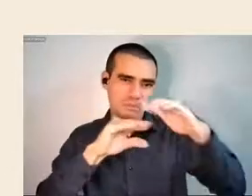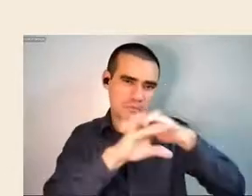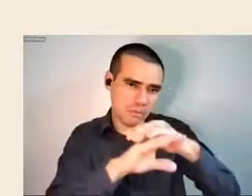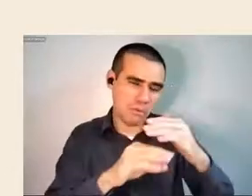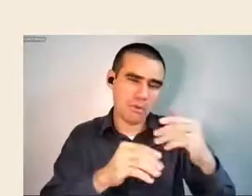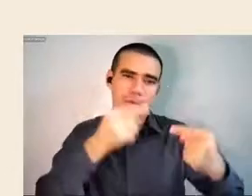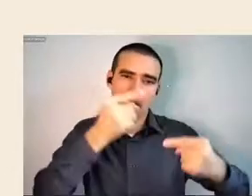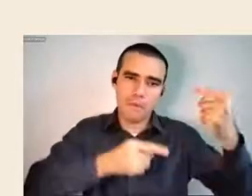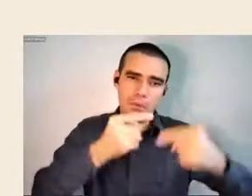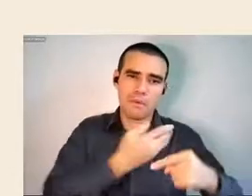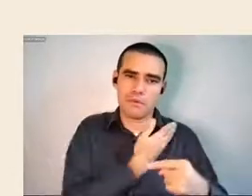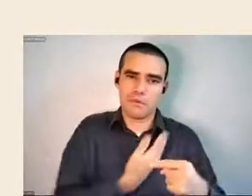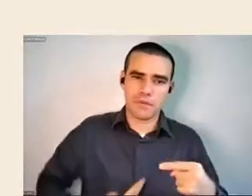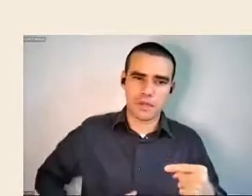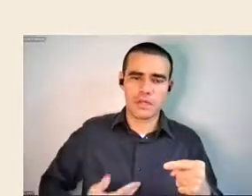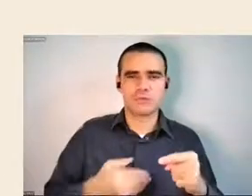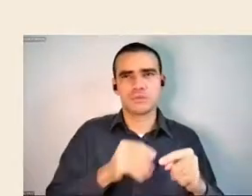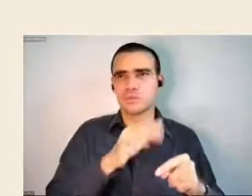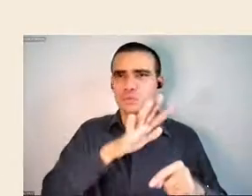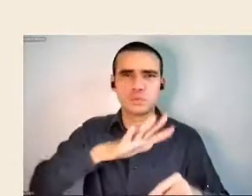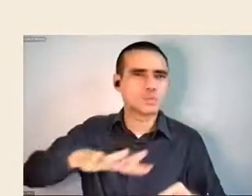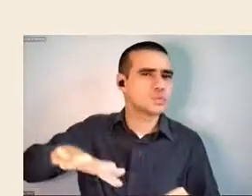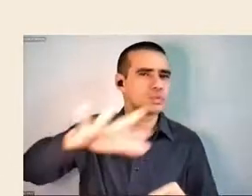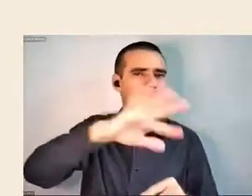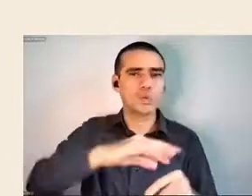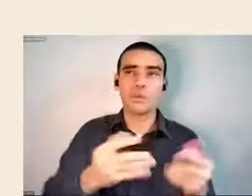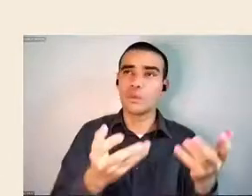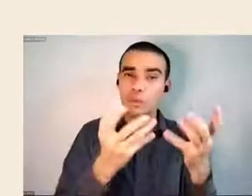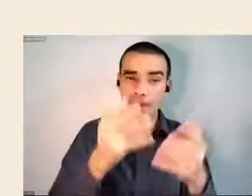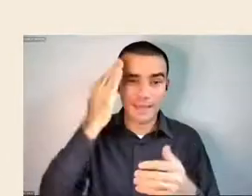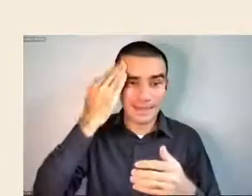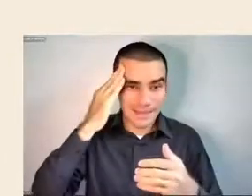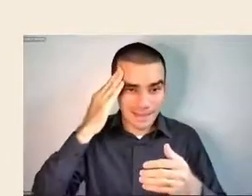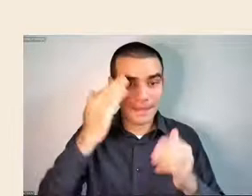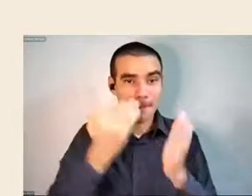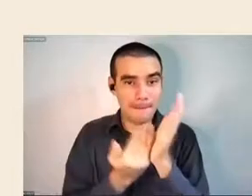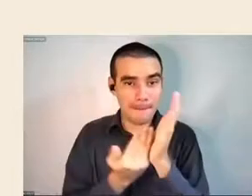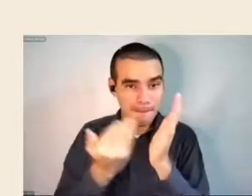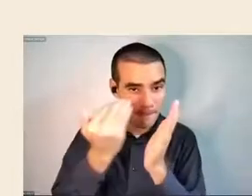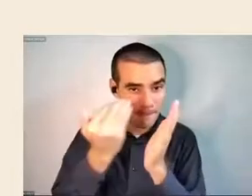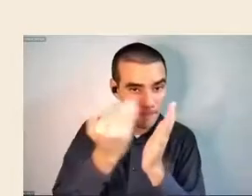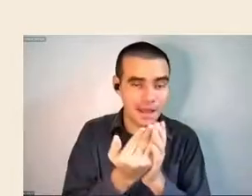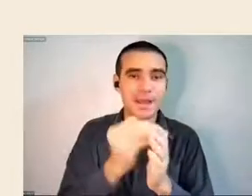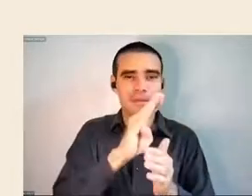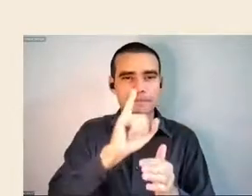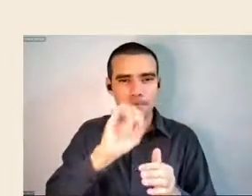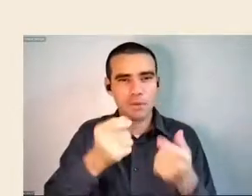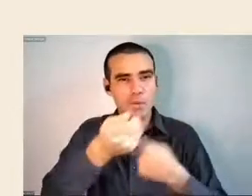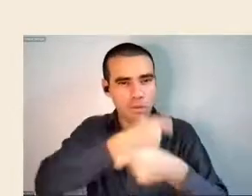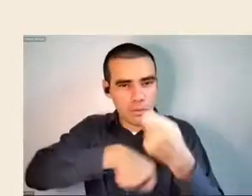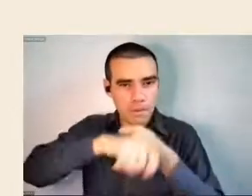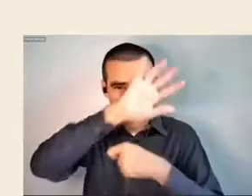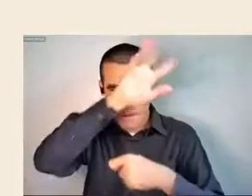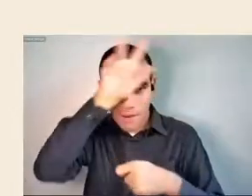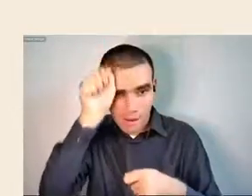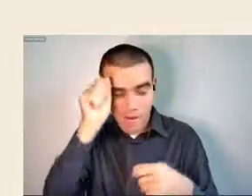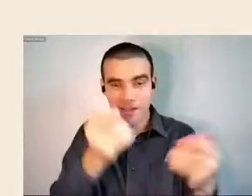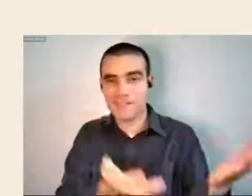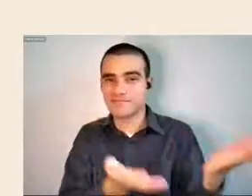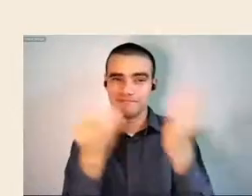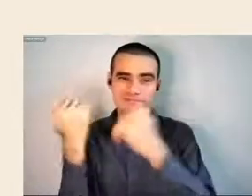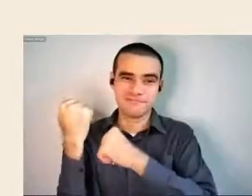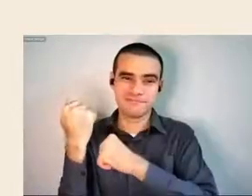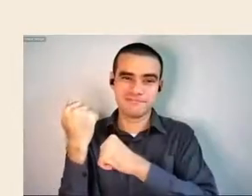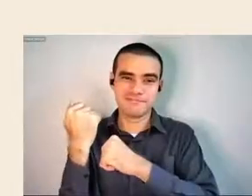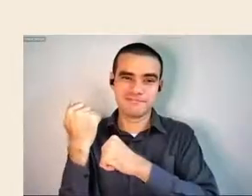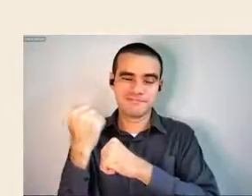for people who propose public policies, and everybody who wants to understand more about bioeconomy in the Amazon. Shall